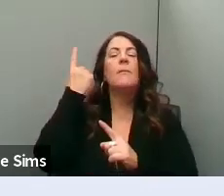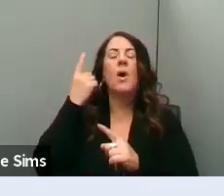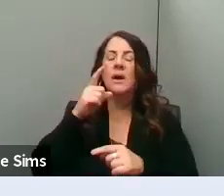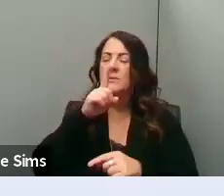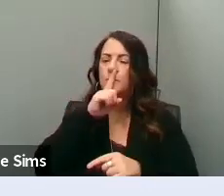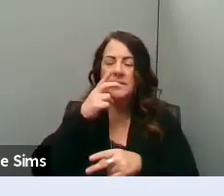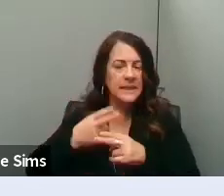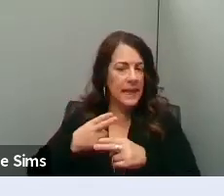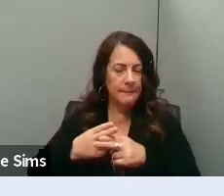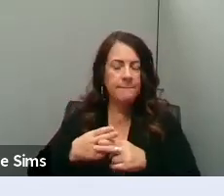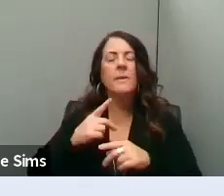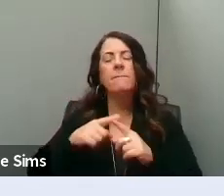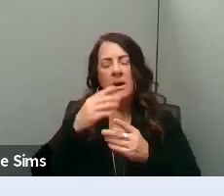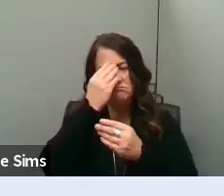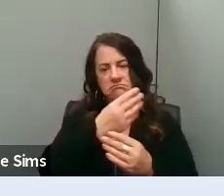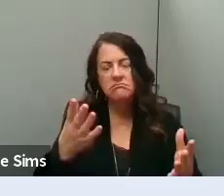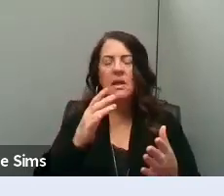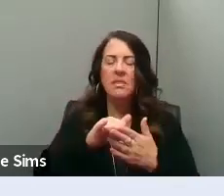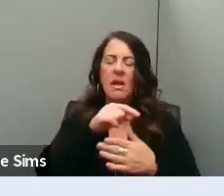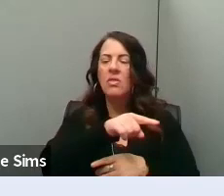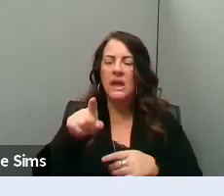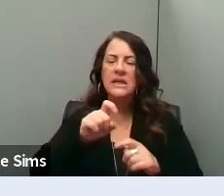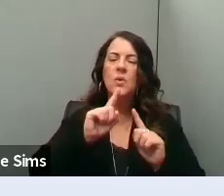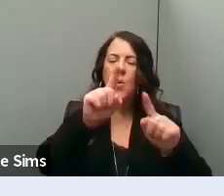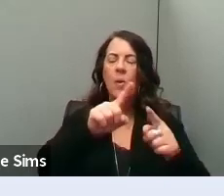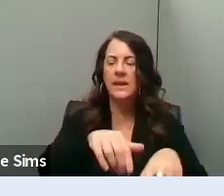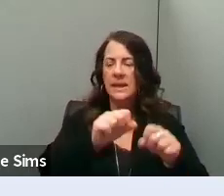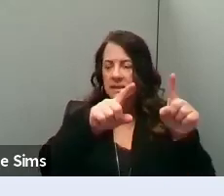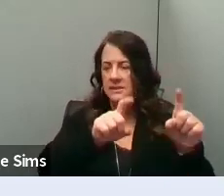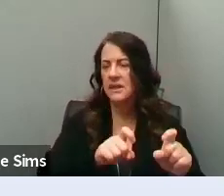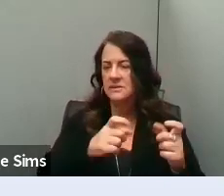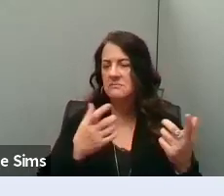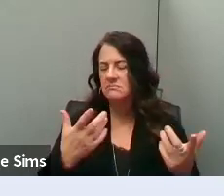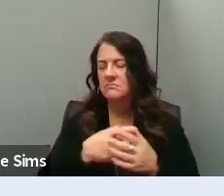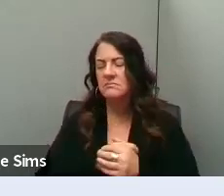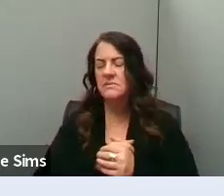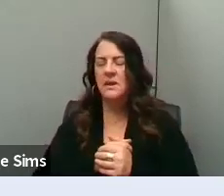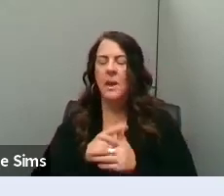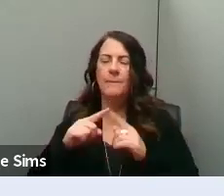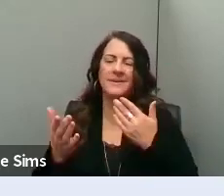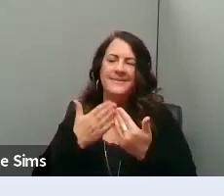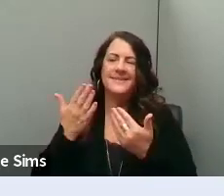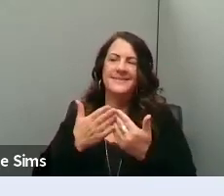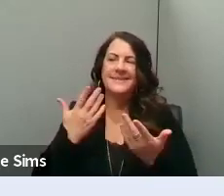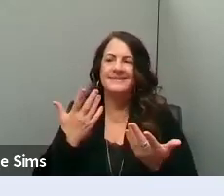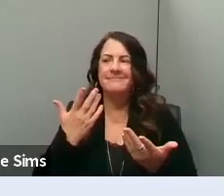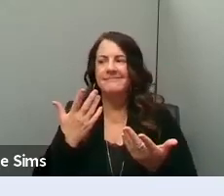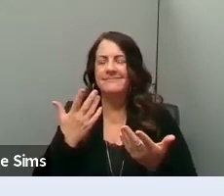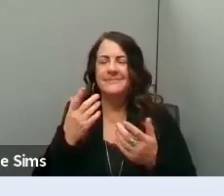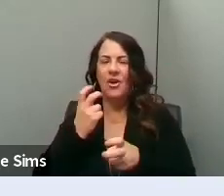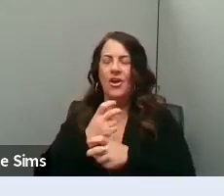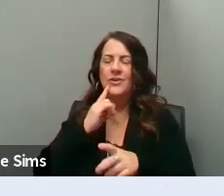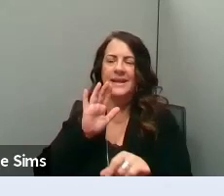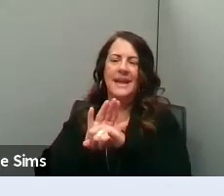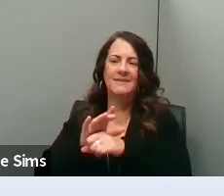any information that would make it so that a colleague could easily identify that person. So if